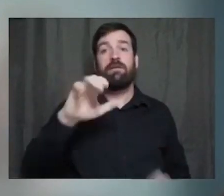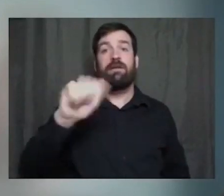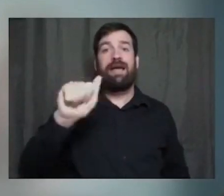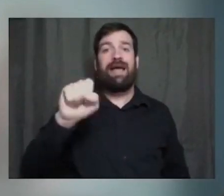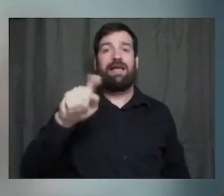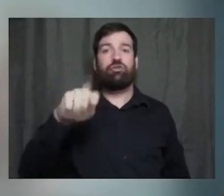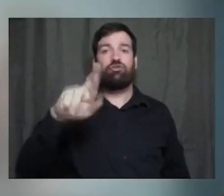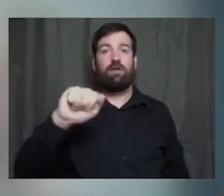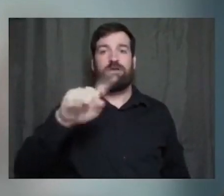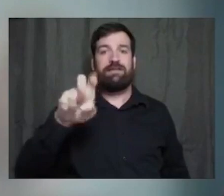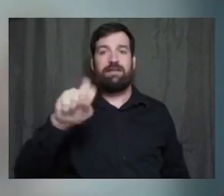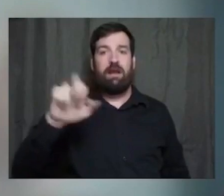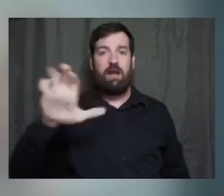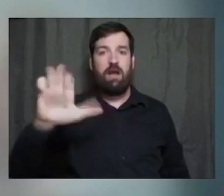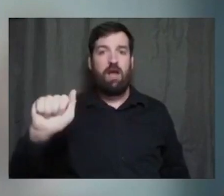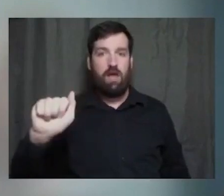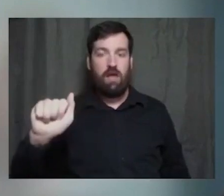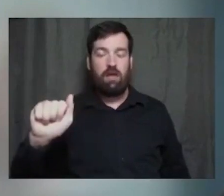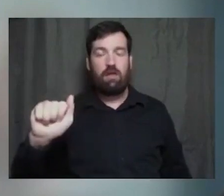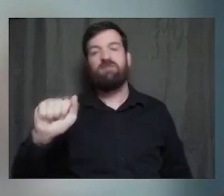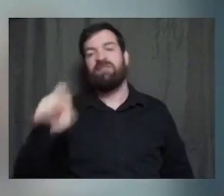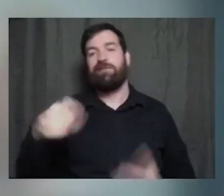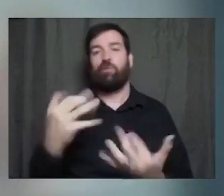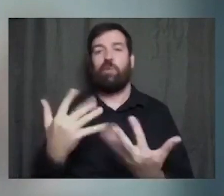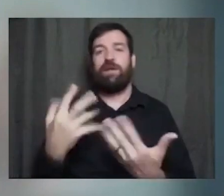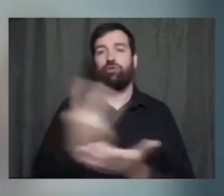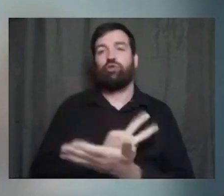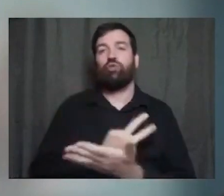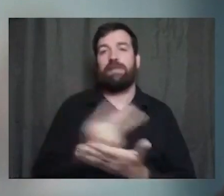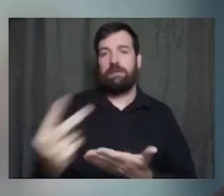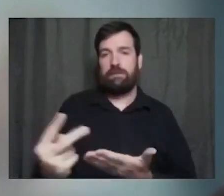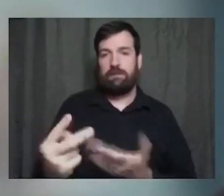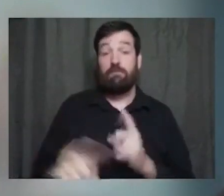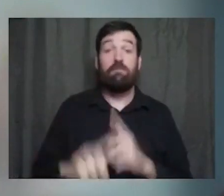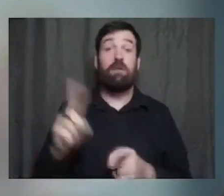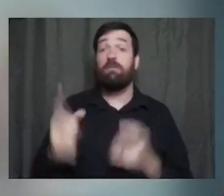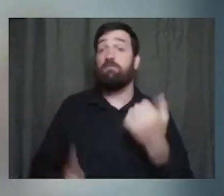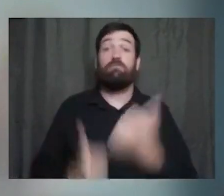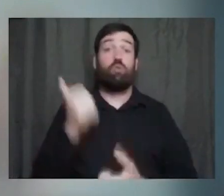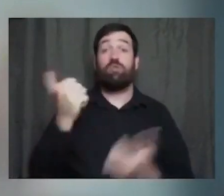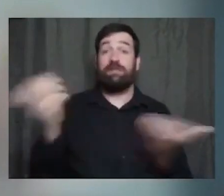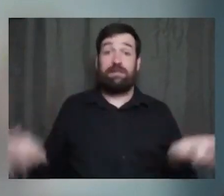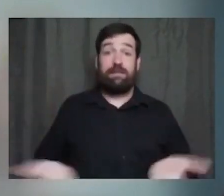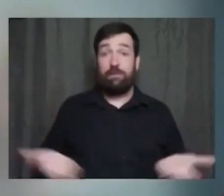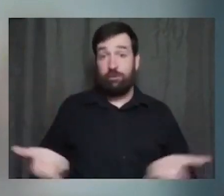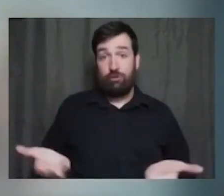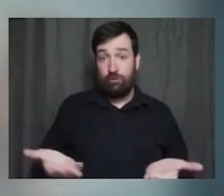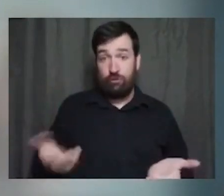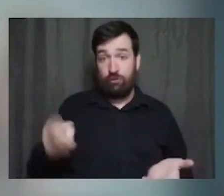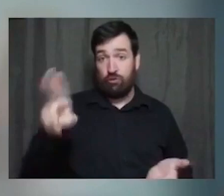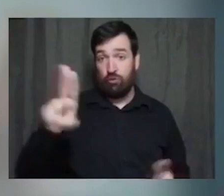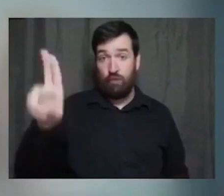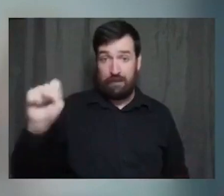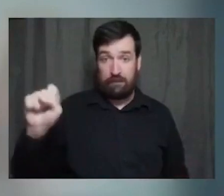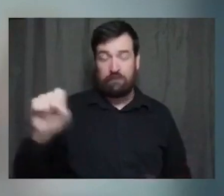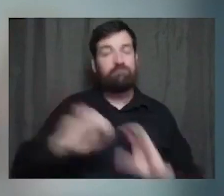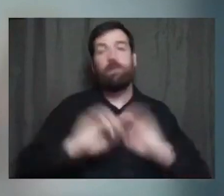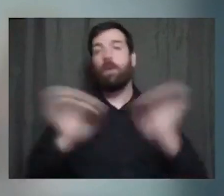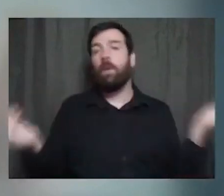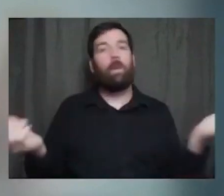there is a 2-week deferral period for that. But for the majority of vaccines that are being distributed now in the United States, there's no